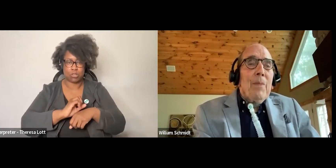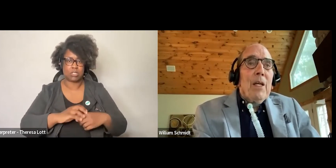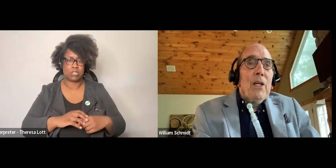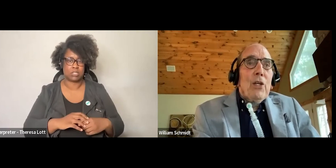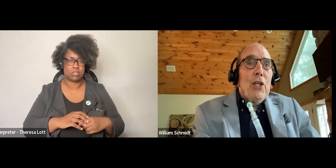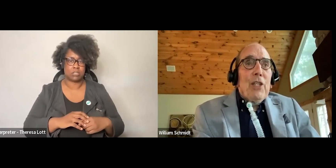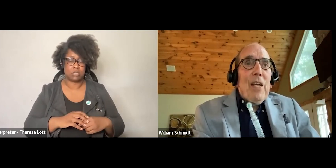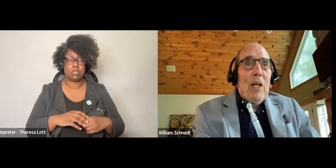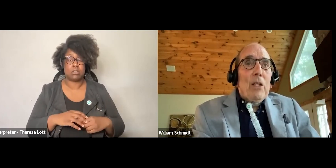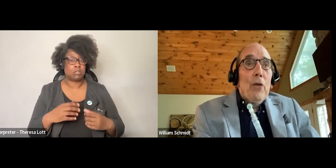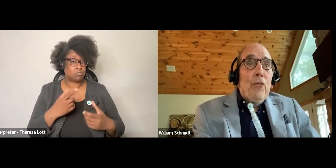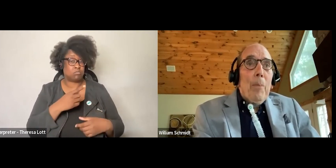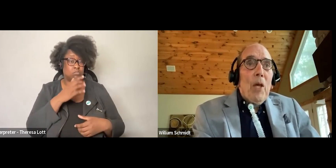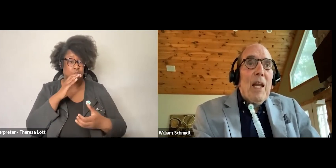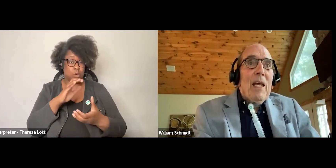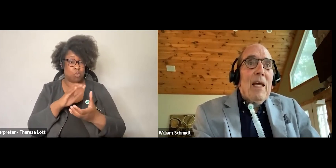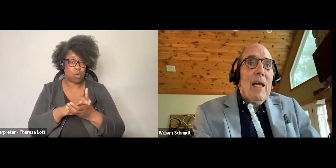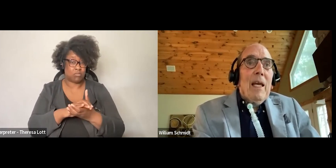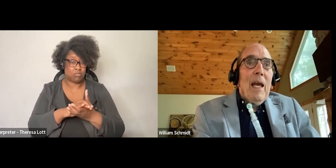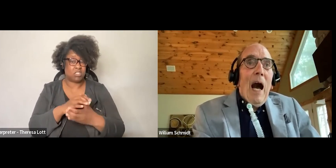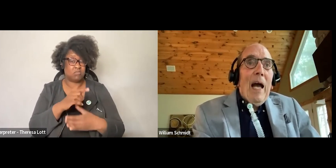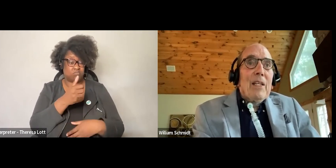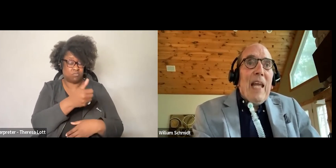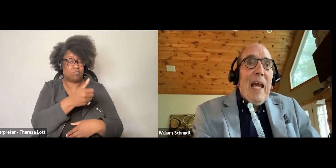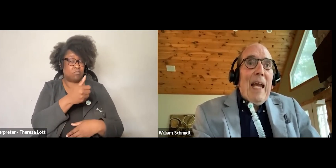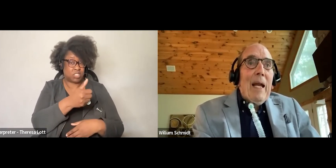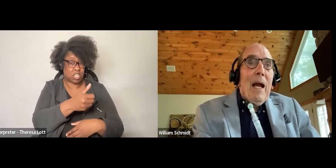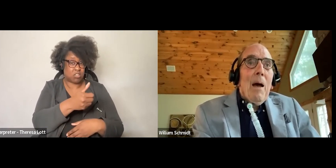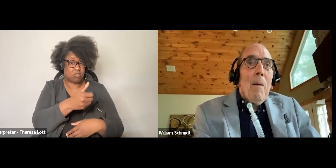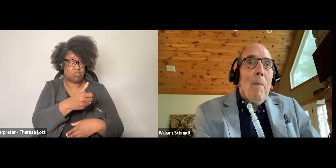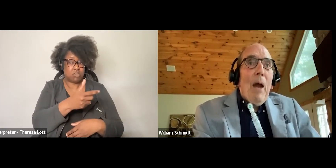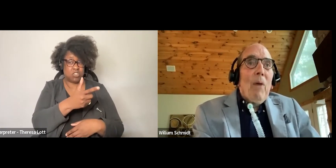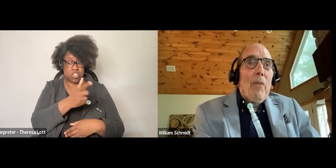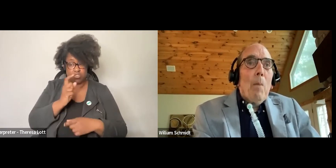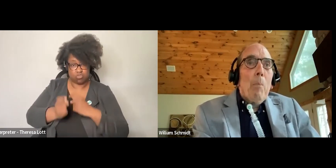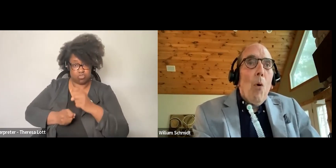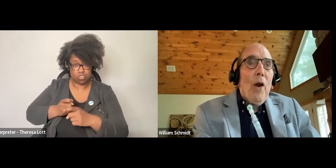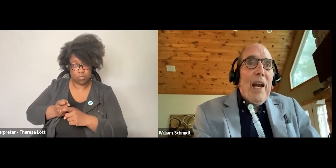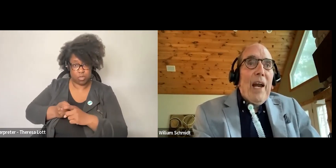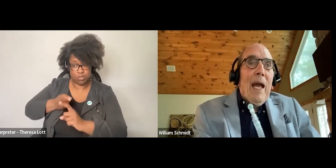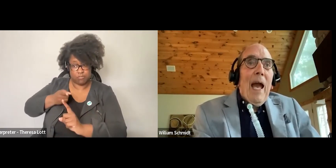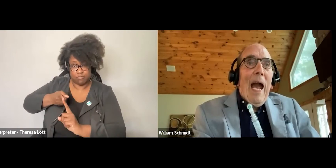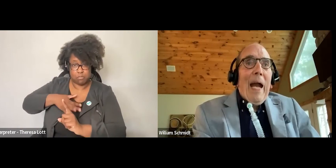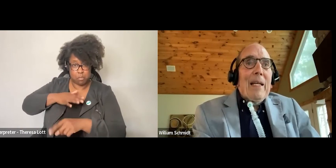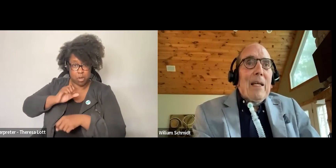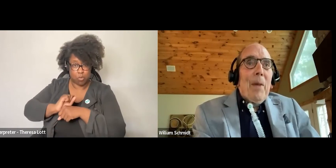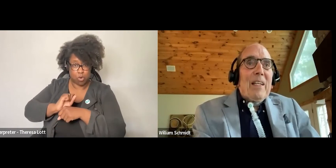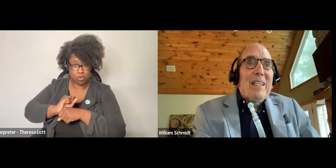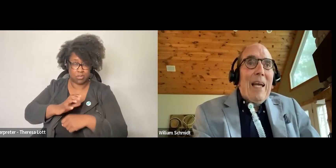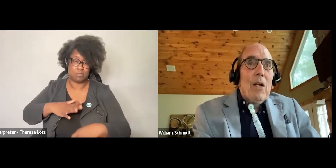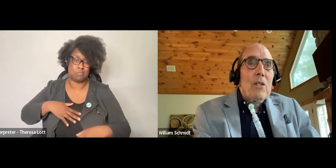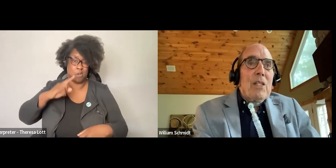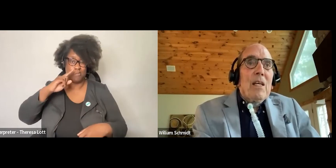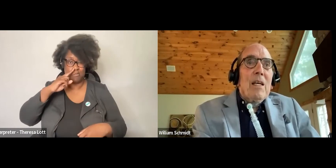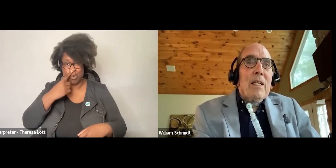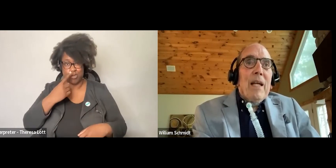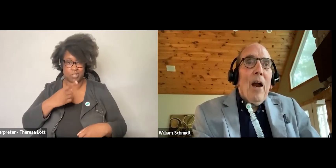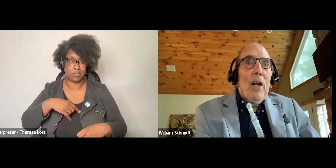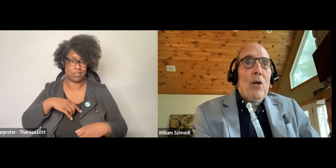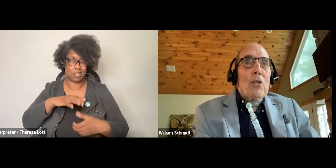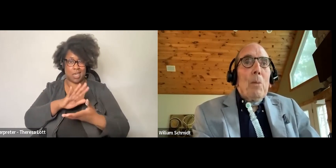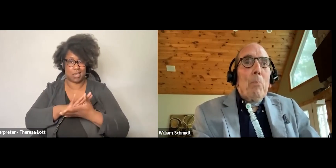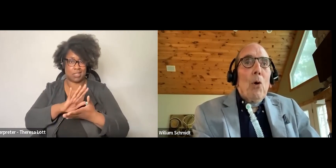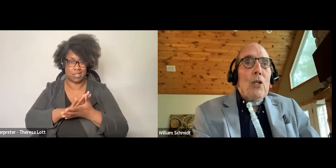fact, she's even contributed in taking my rather boring academic titles